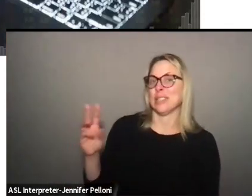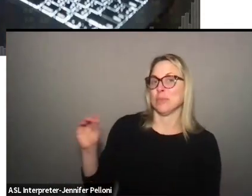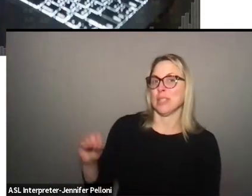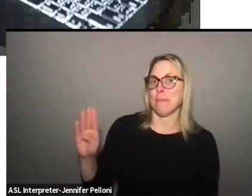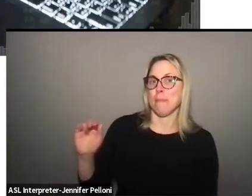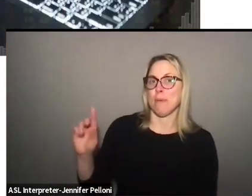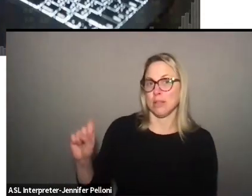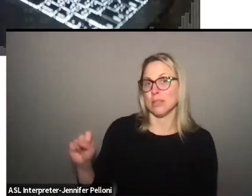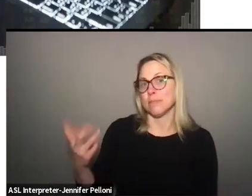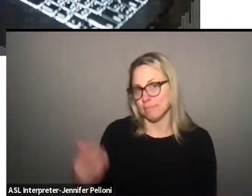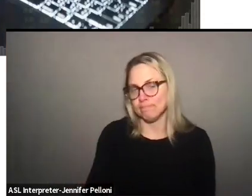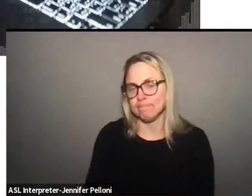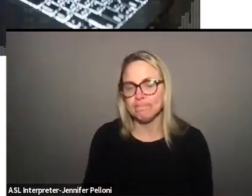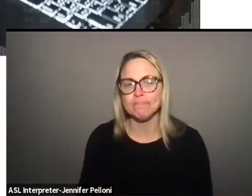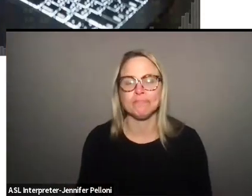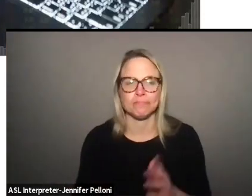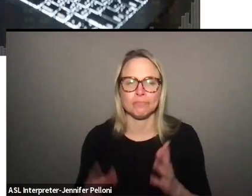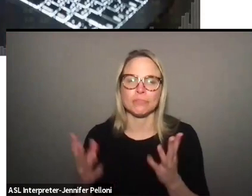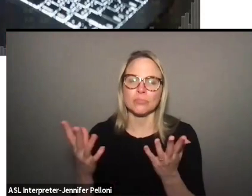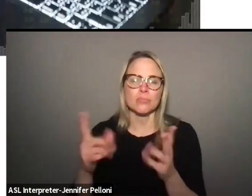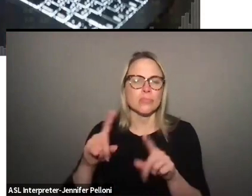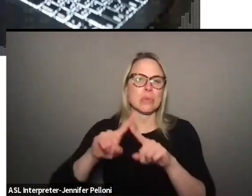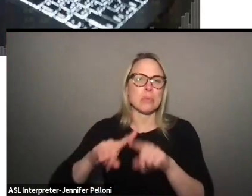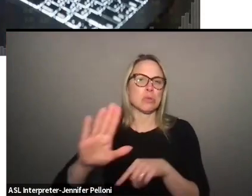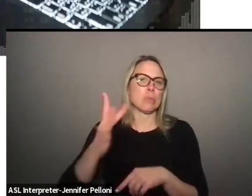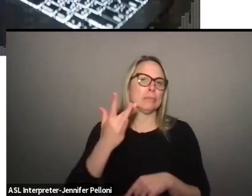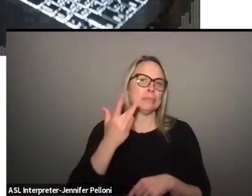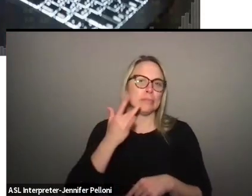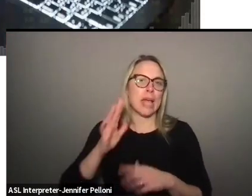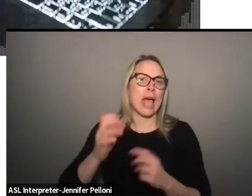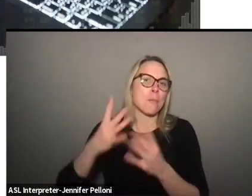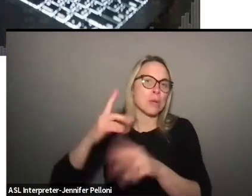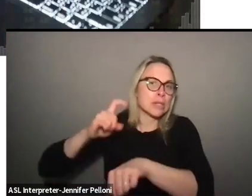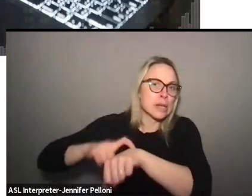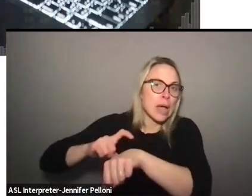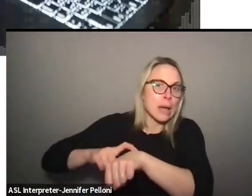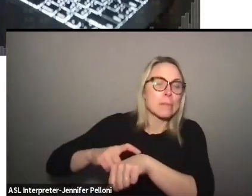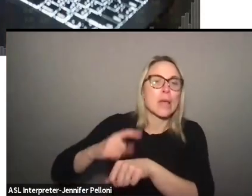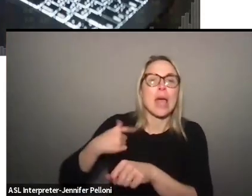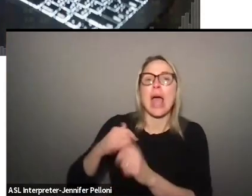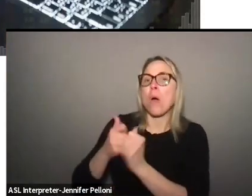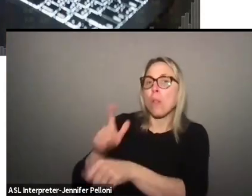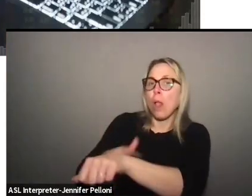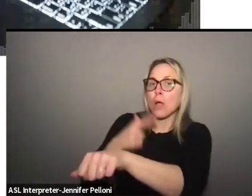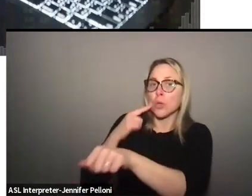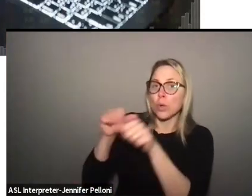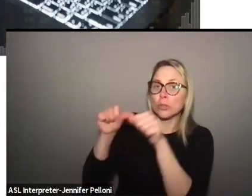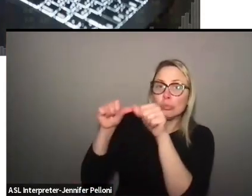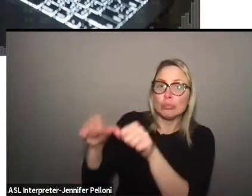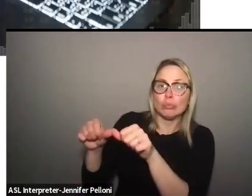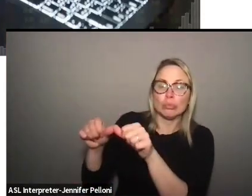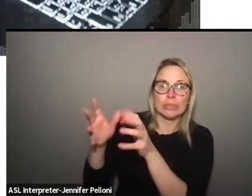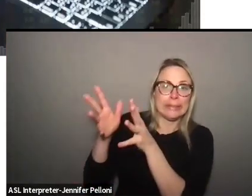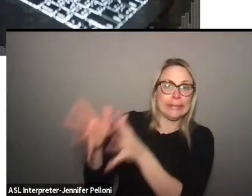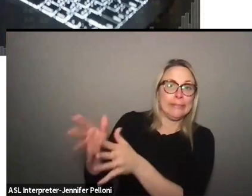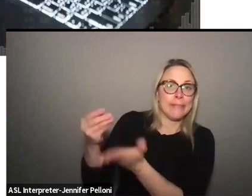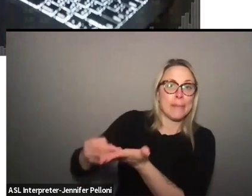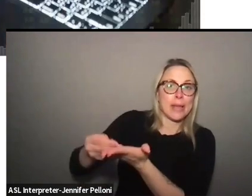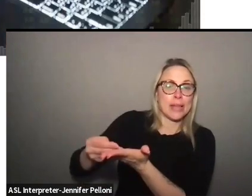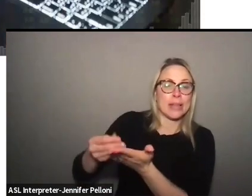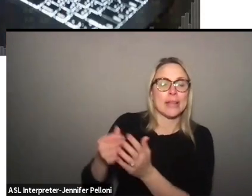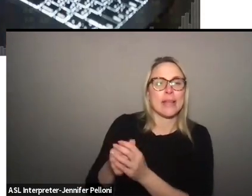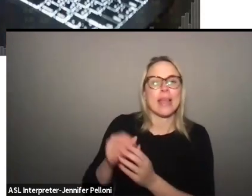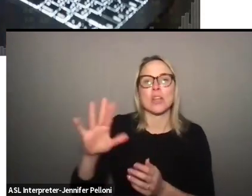in bonds. So it's really depending upon how much time you want to leave the money in that investment and what